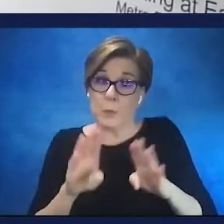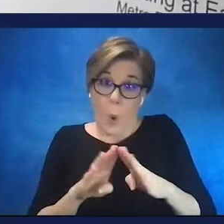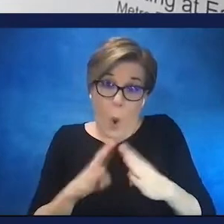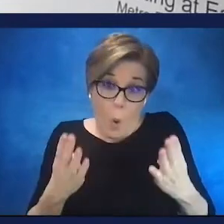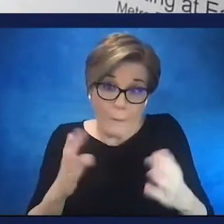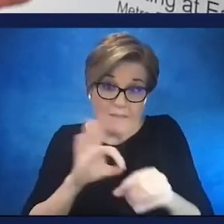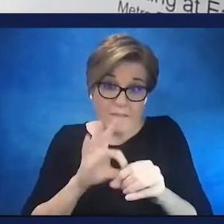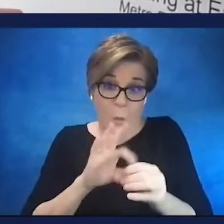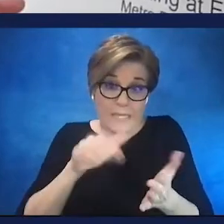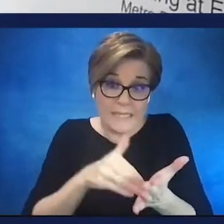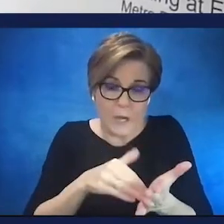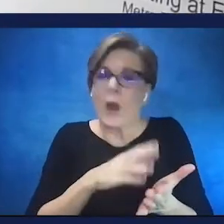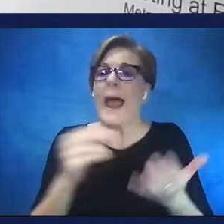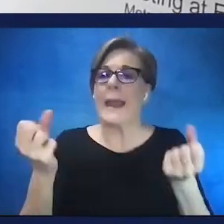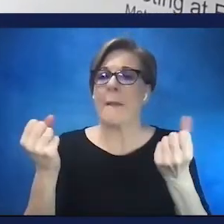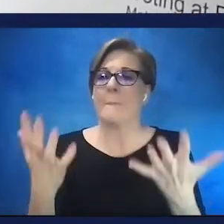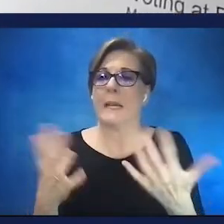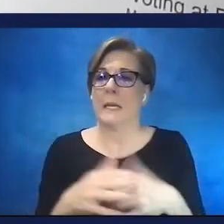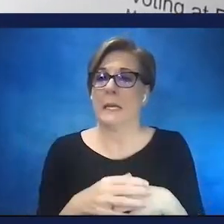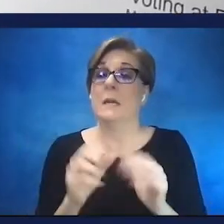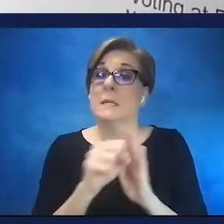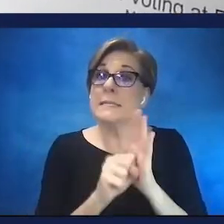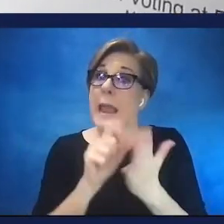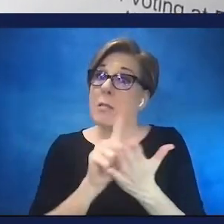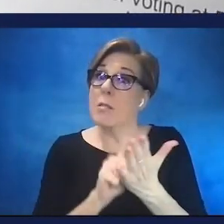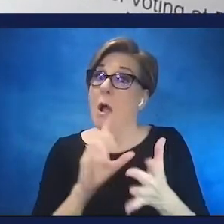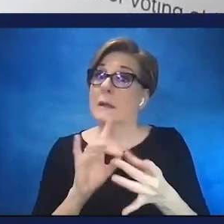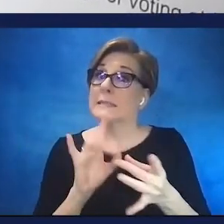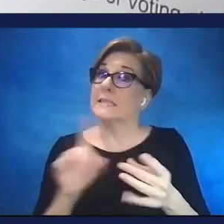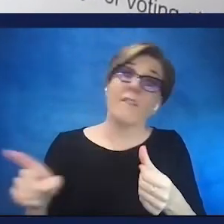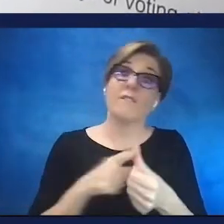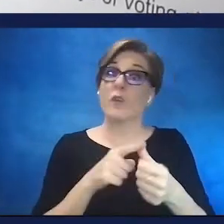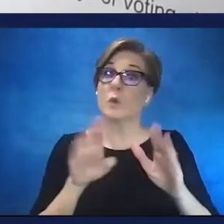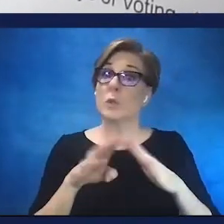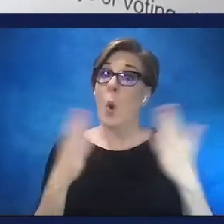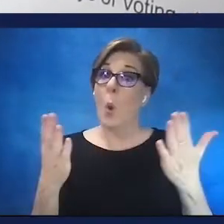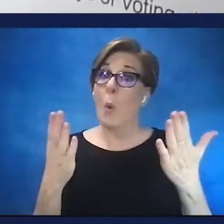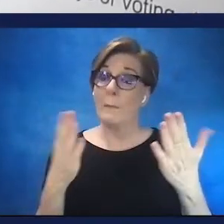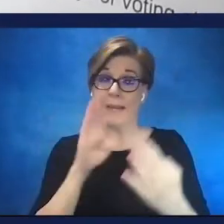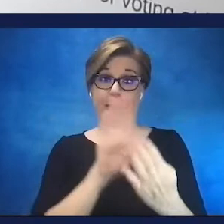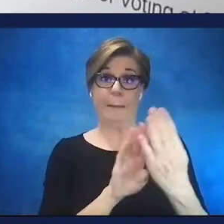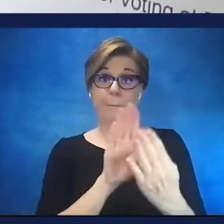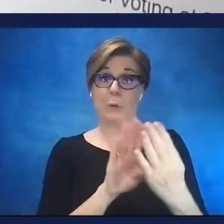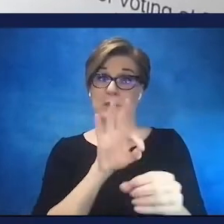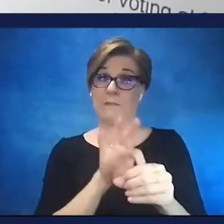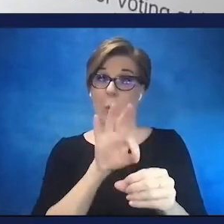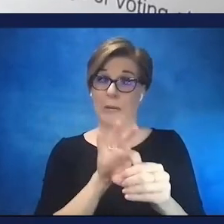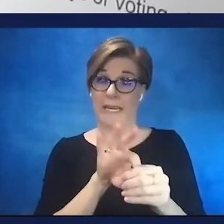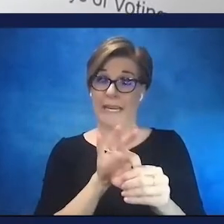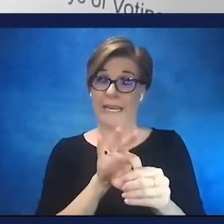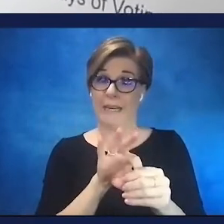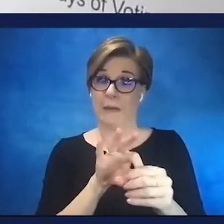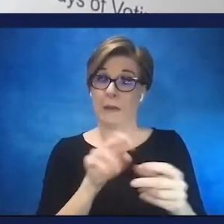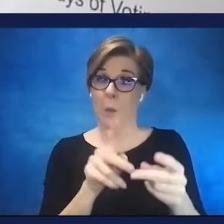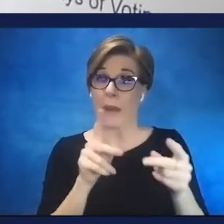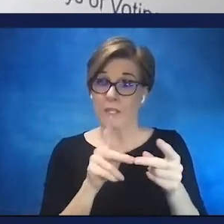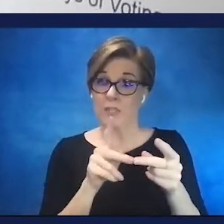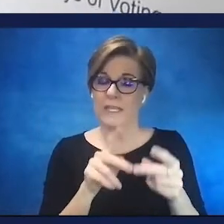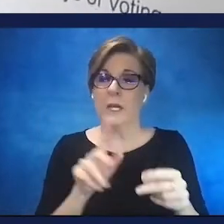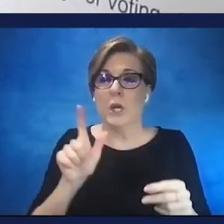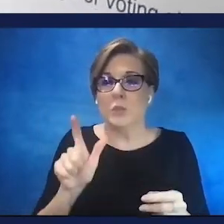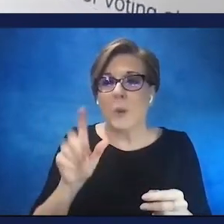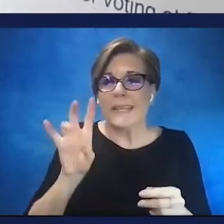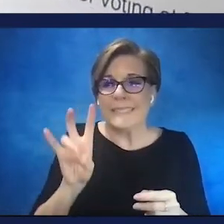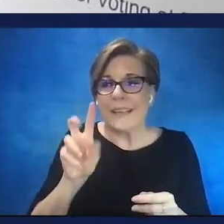locations and how many. So state law says we can first open our in-person voting locations 27 days before election